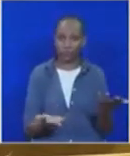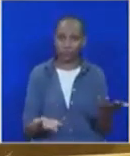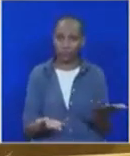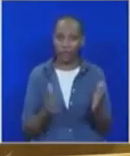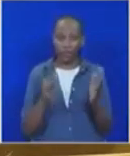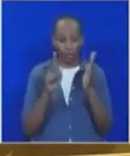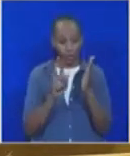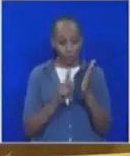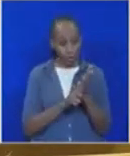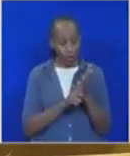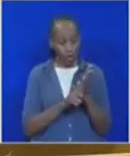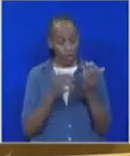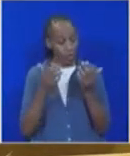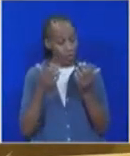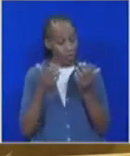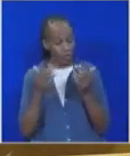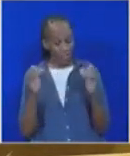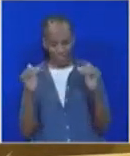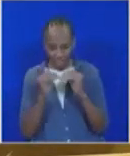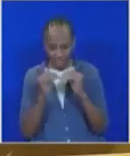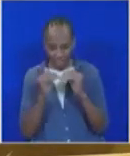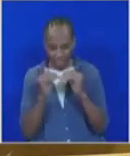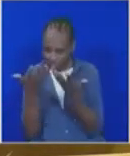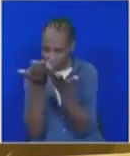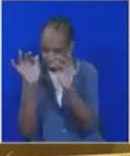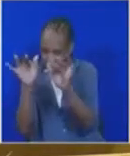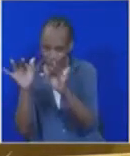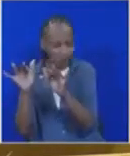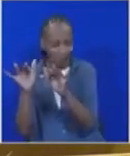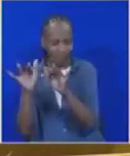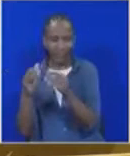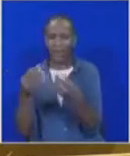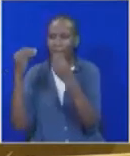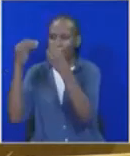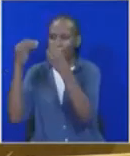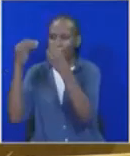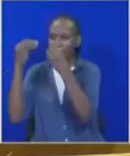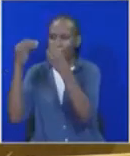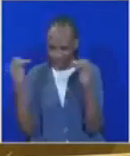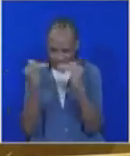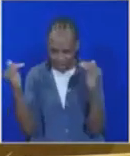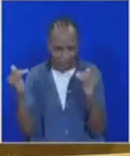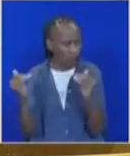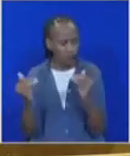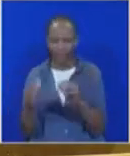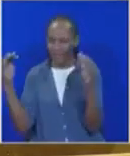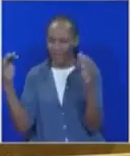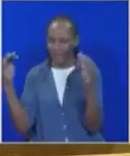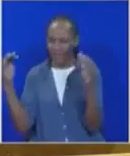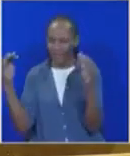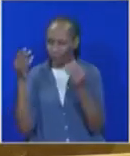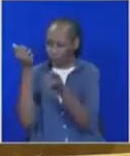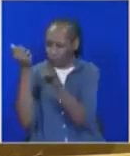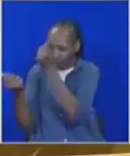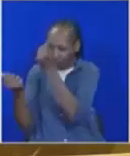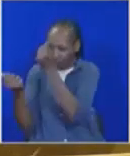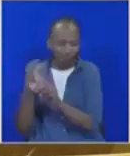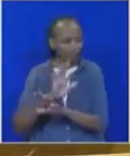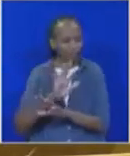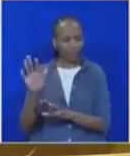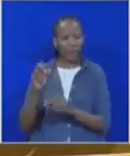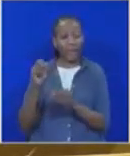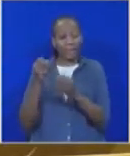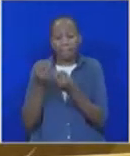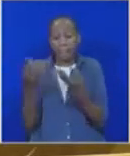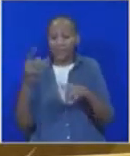been unfair to the public, it's been unfair to investors, it's been unfair to the judiciary, which has often been called to pronounce on cases